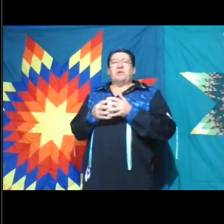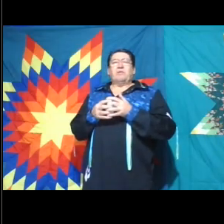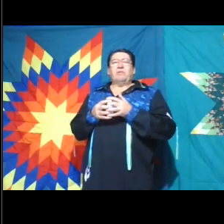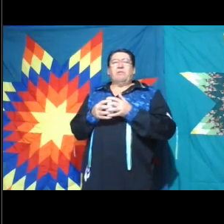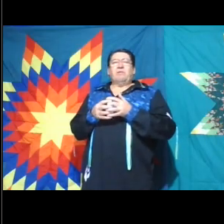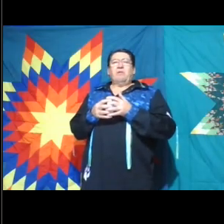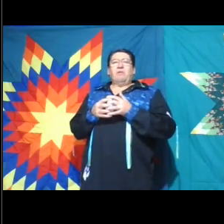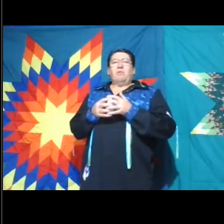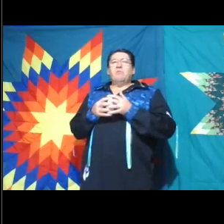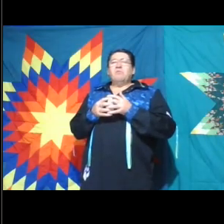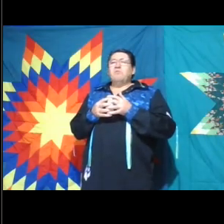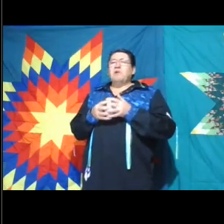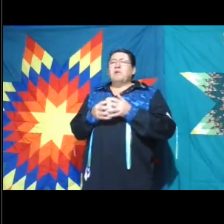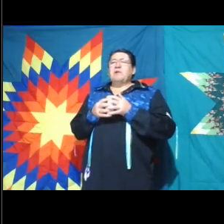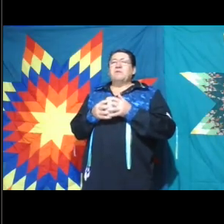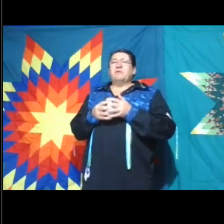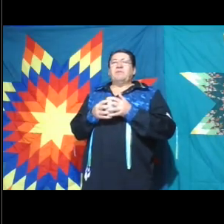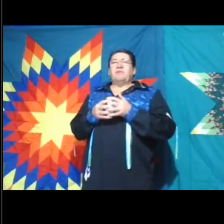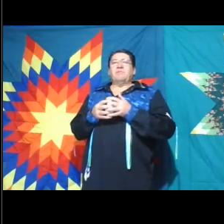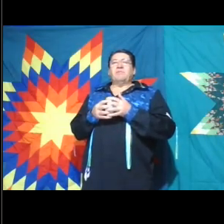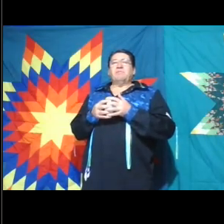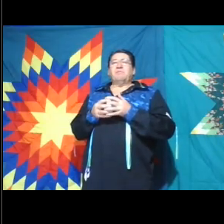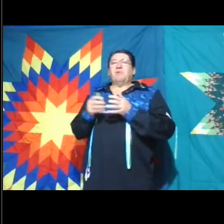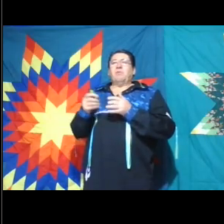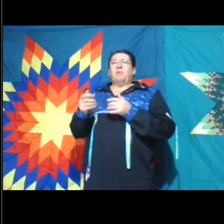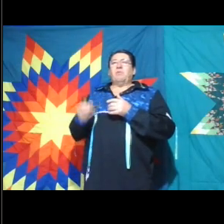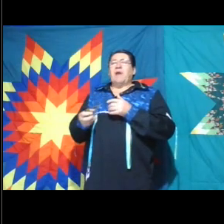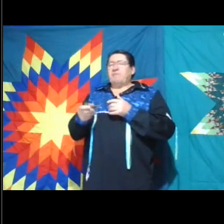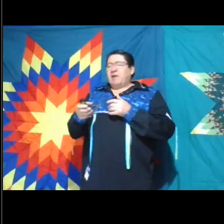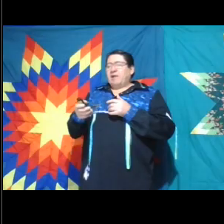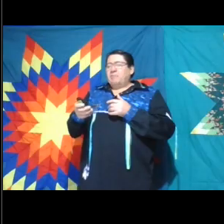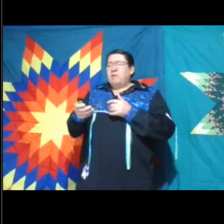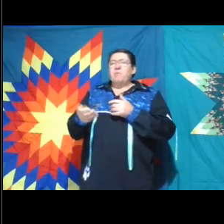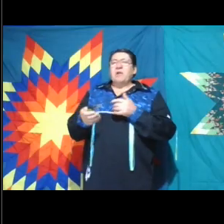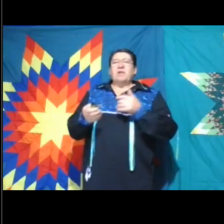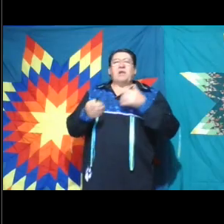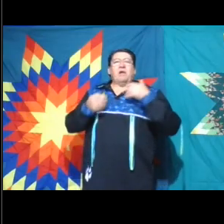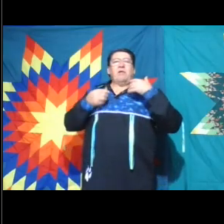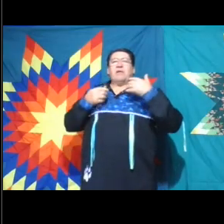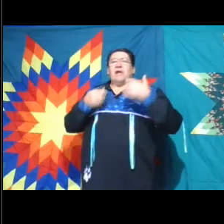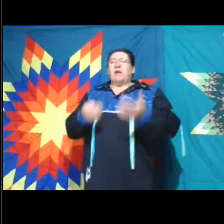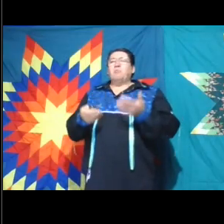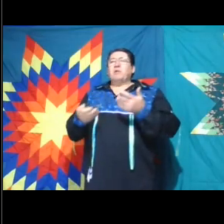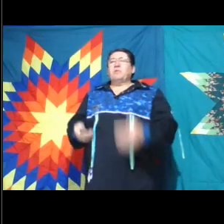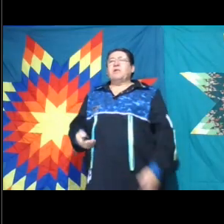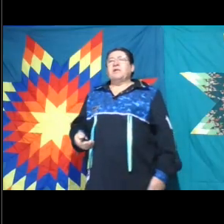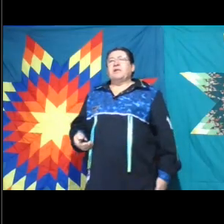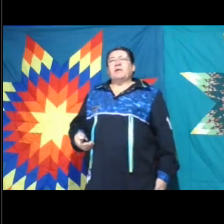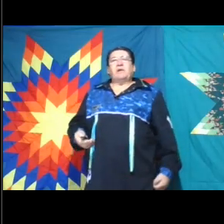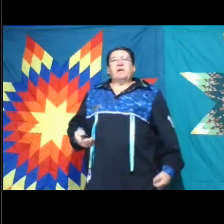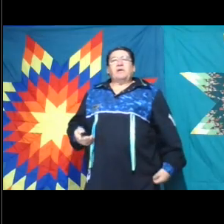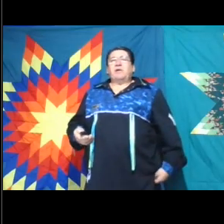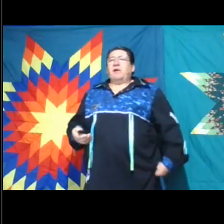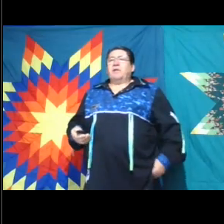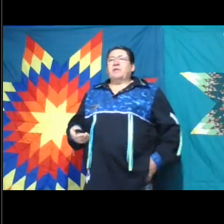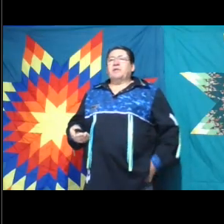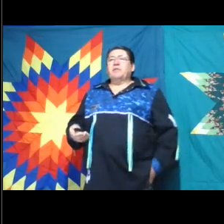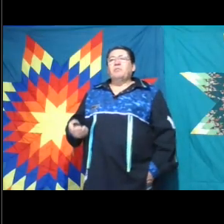spirit. We're really driven when we have that commitment that opportunity.